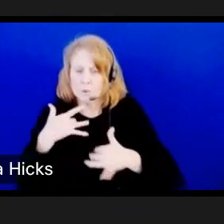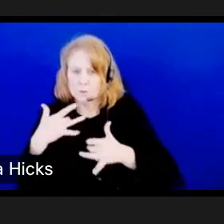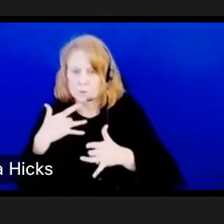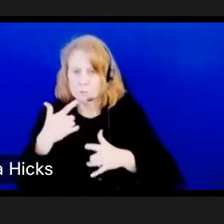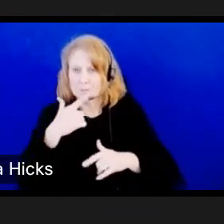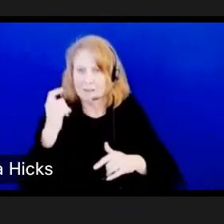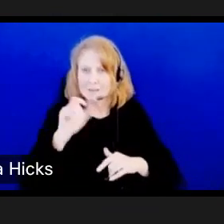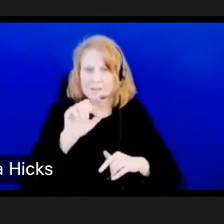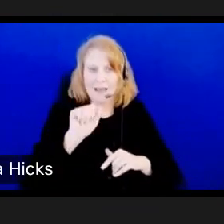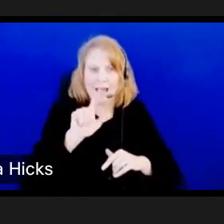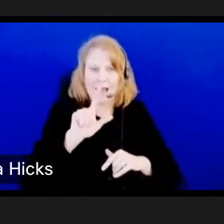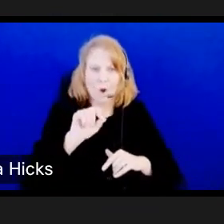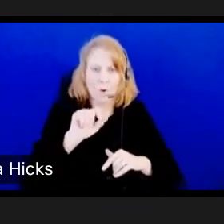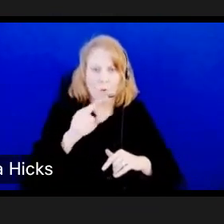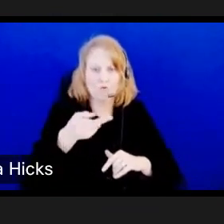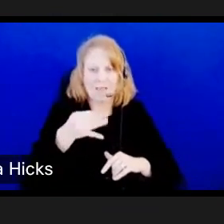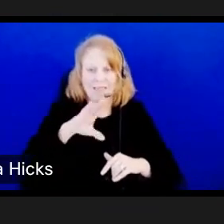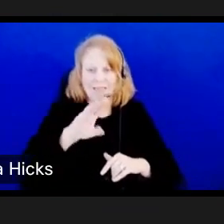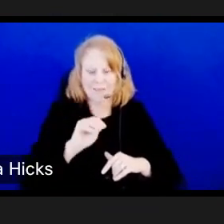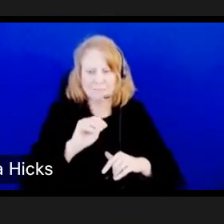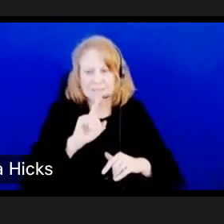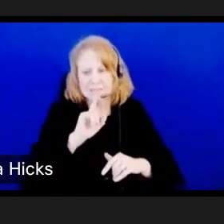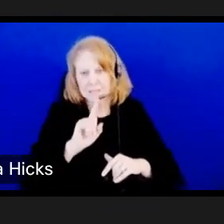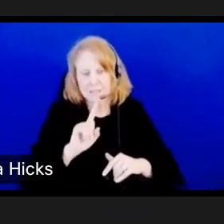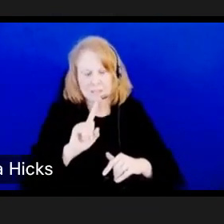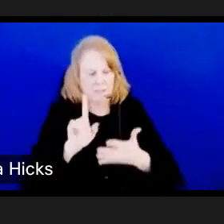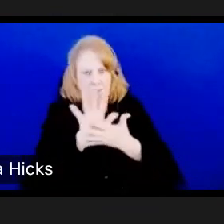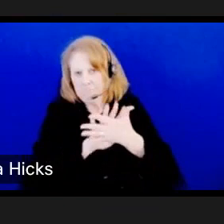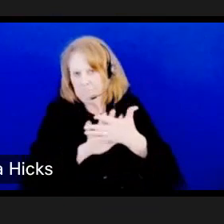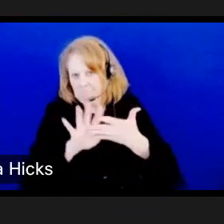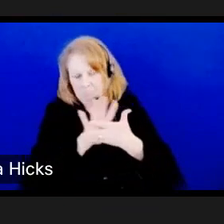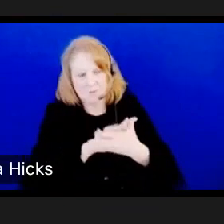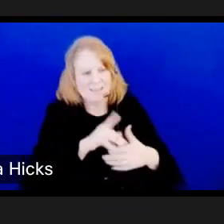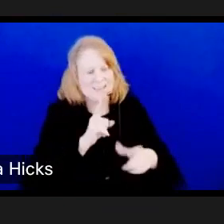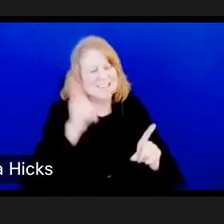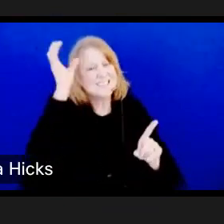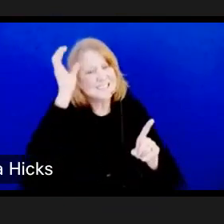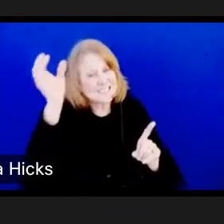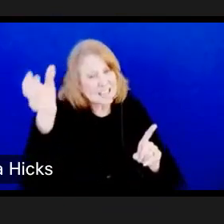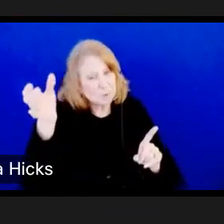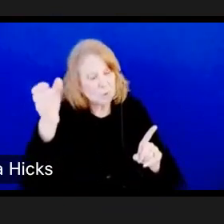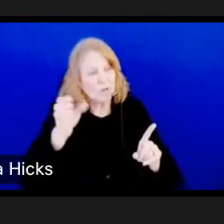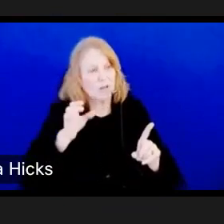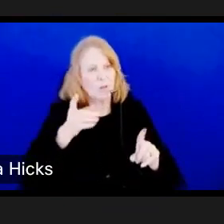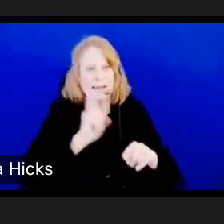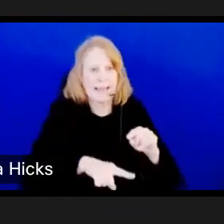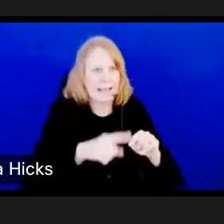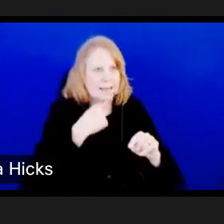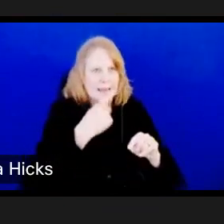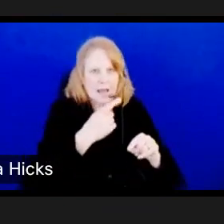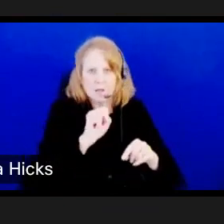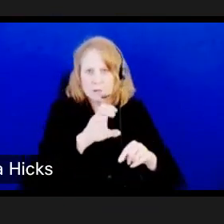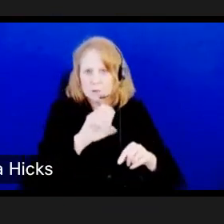is really opaque. It's a conceptual model, but you can't tell the scoring. You can't tell how things